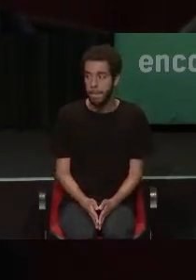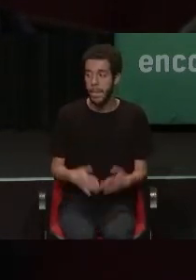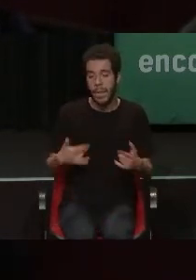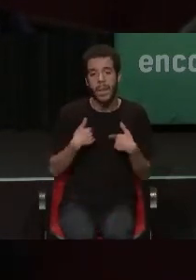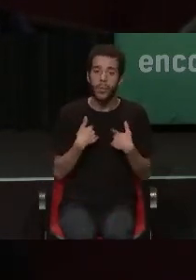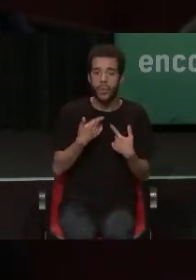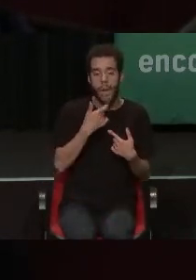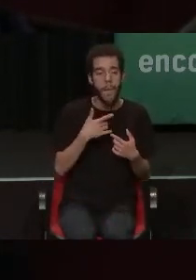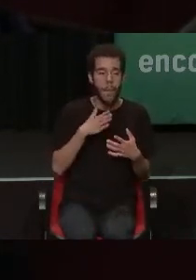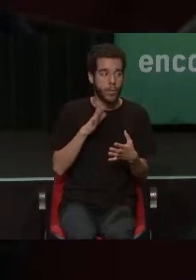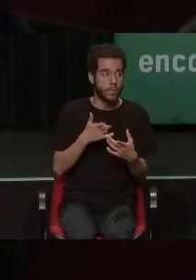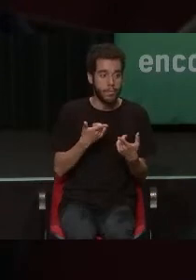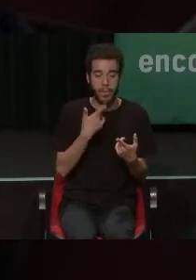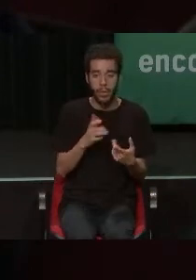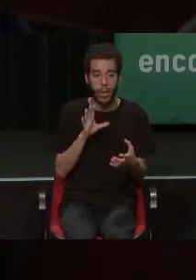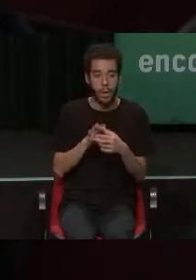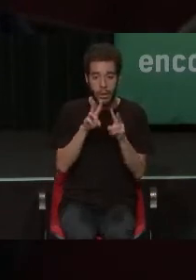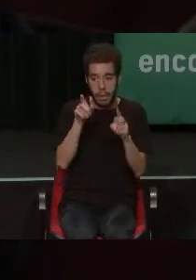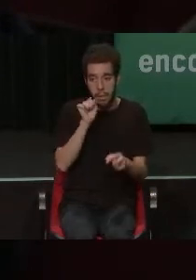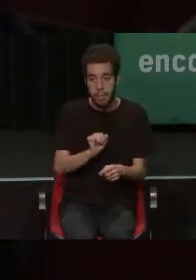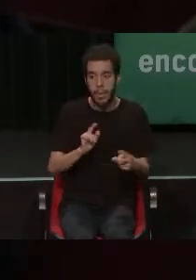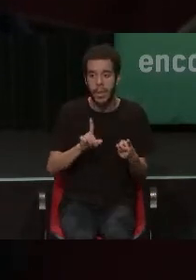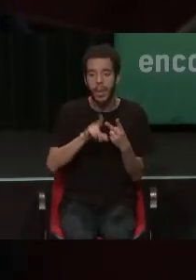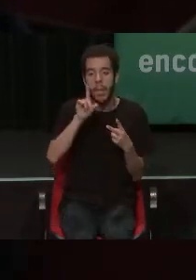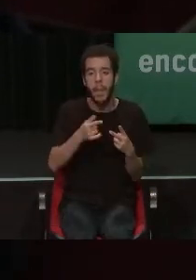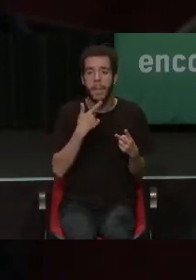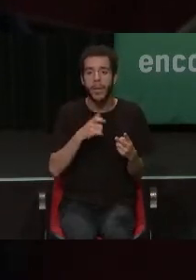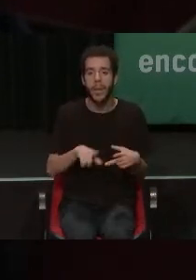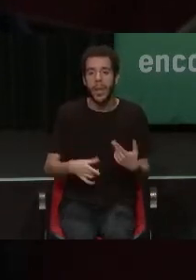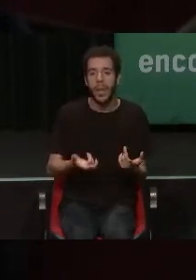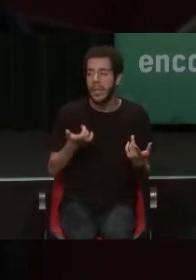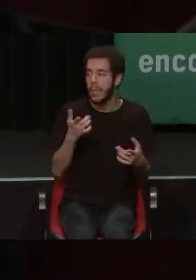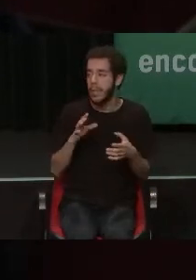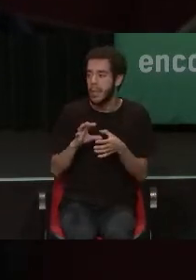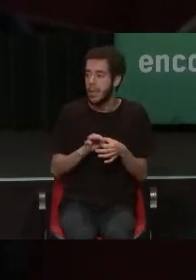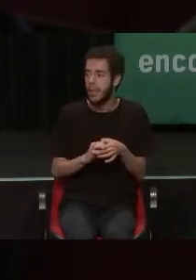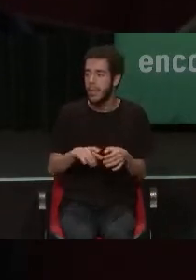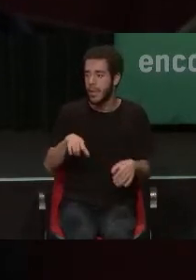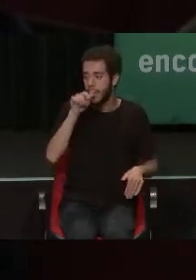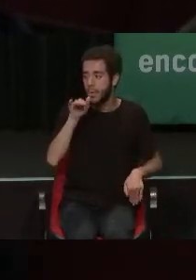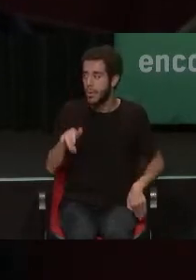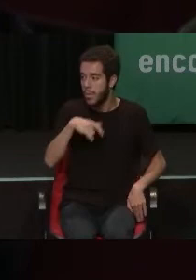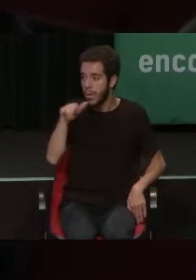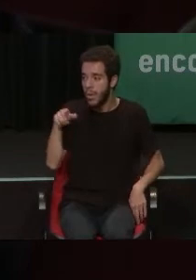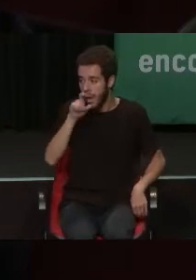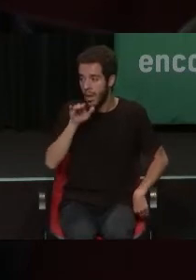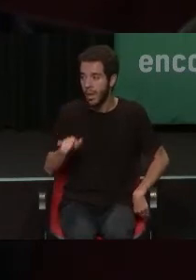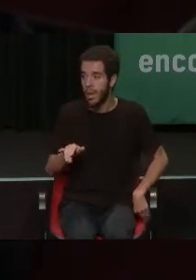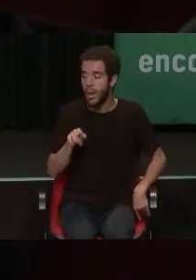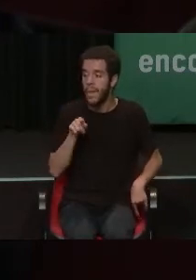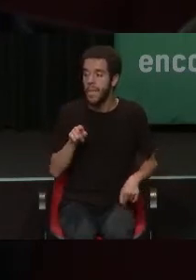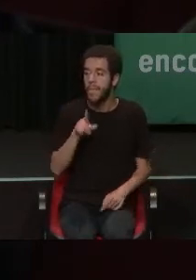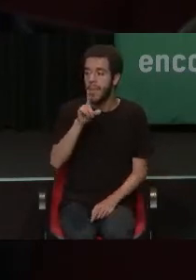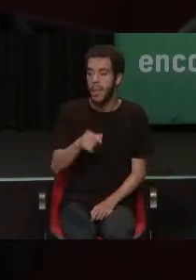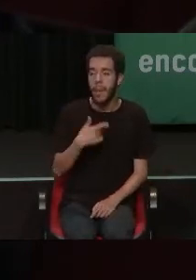incident. And I think we have to compare between the Egyptians, or I would say the Middle East, because this is something related to the Middle East, and the